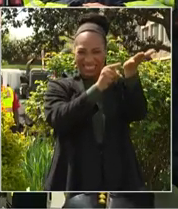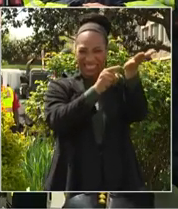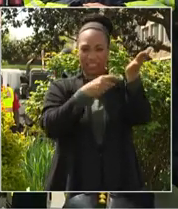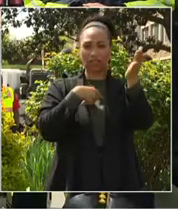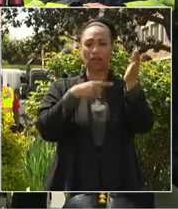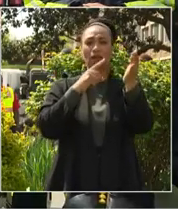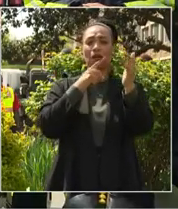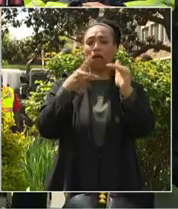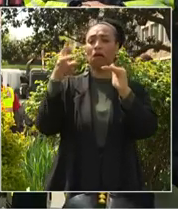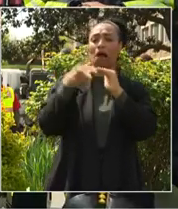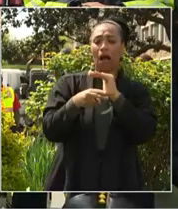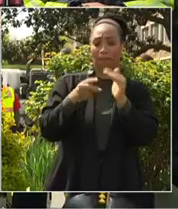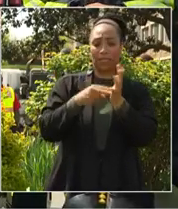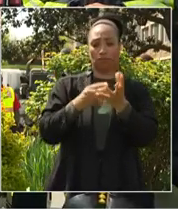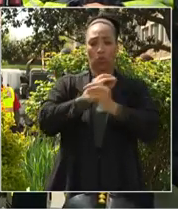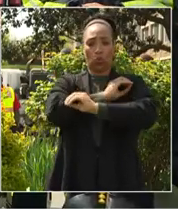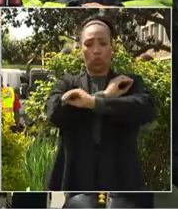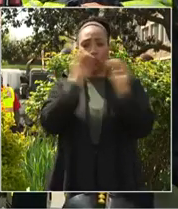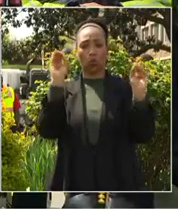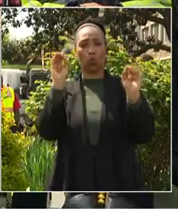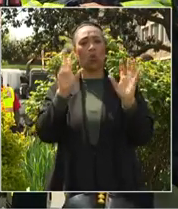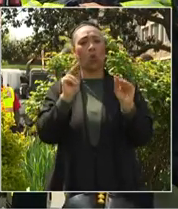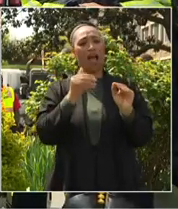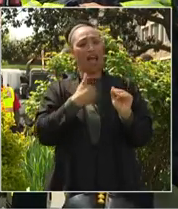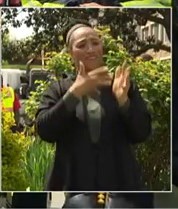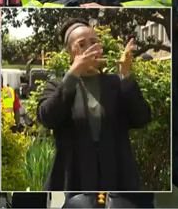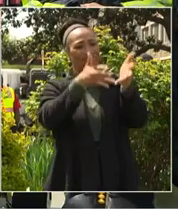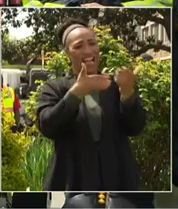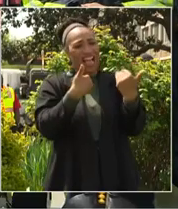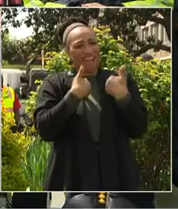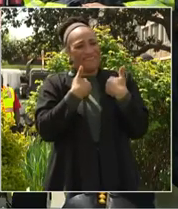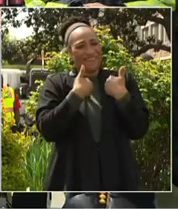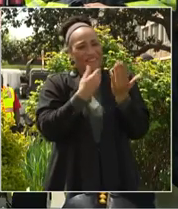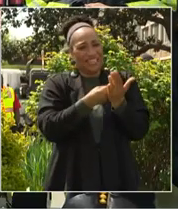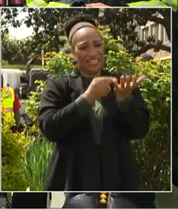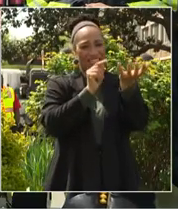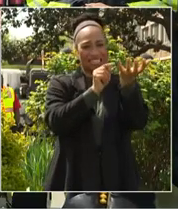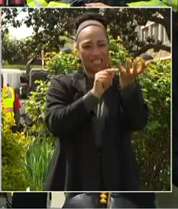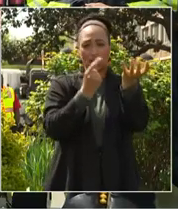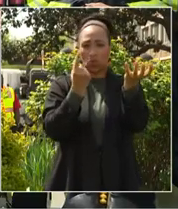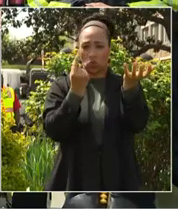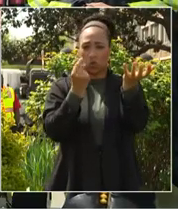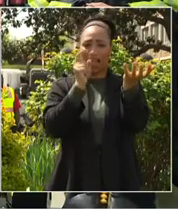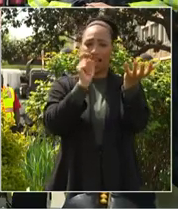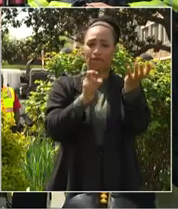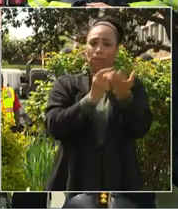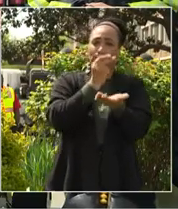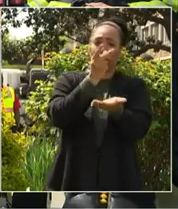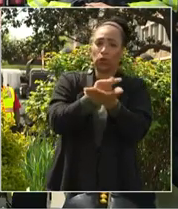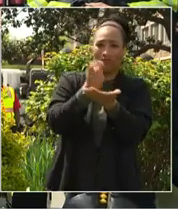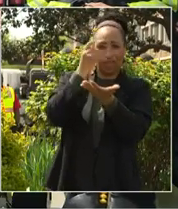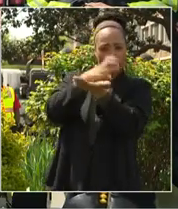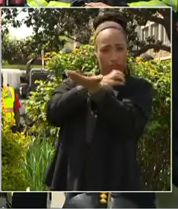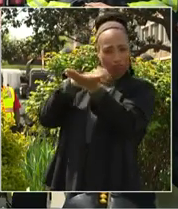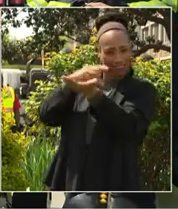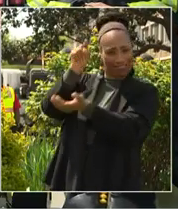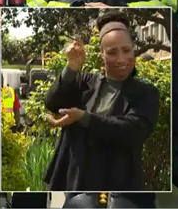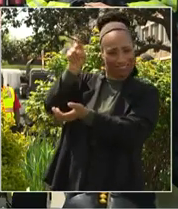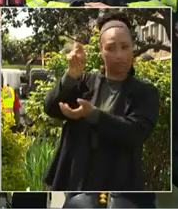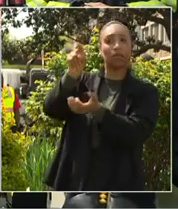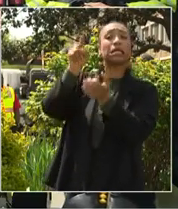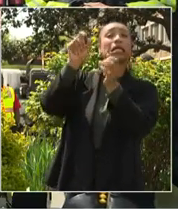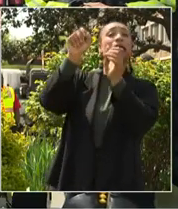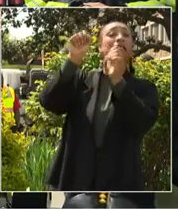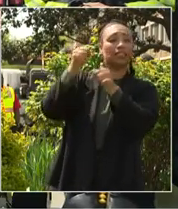do have the money, but we have to have an approved appropriation from the Congress to spend our own